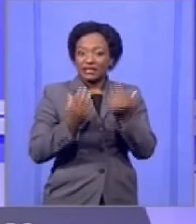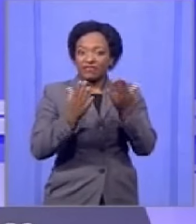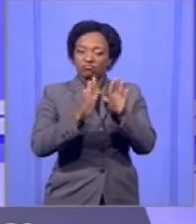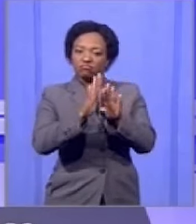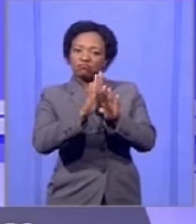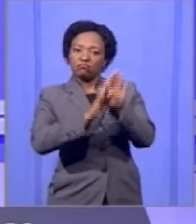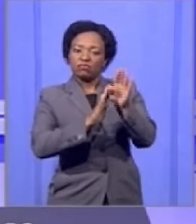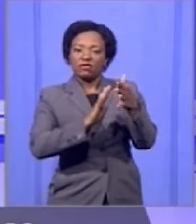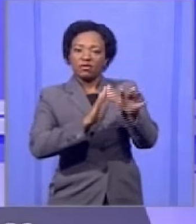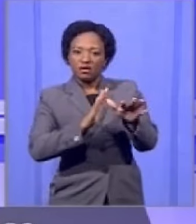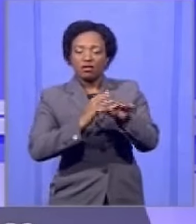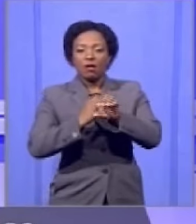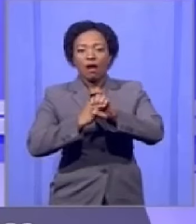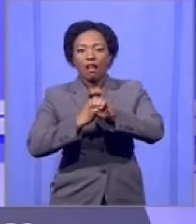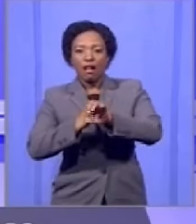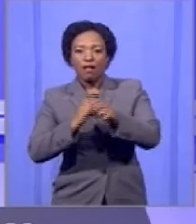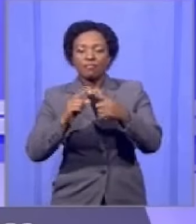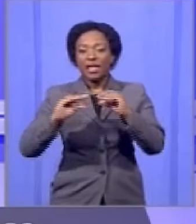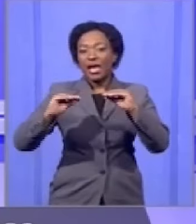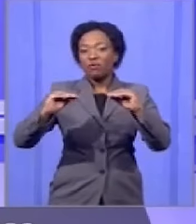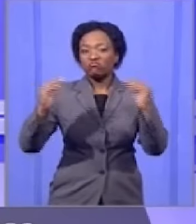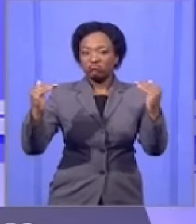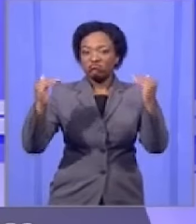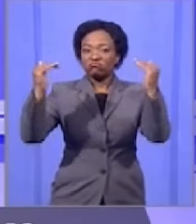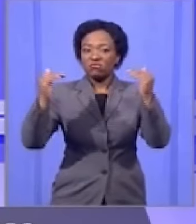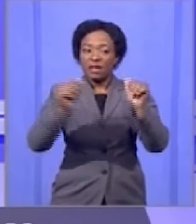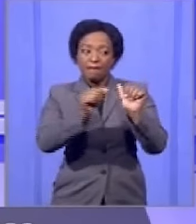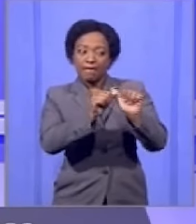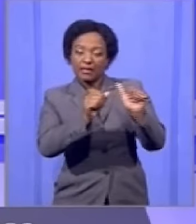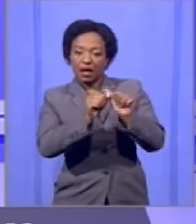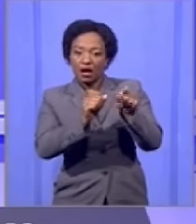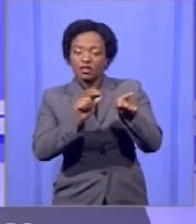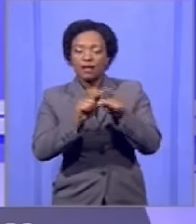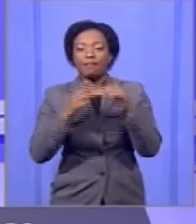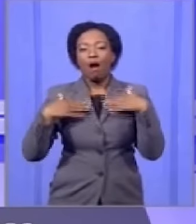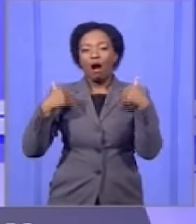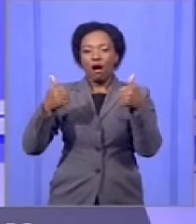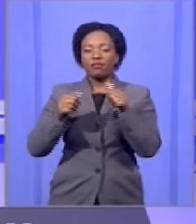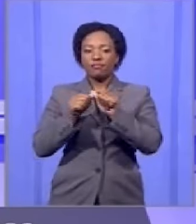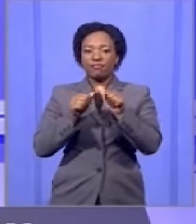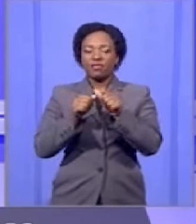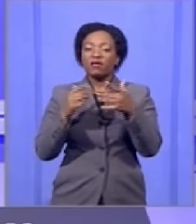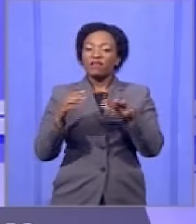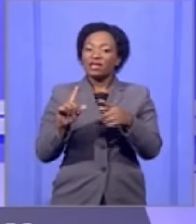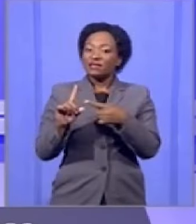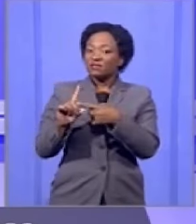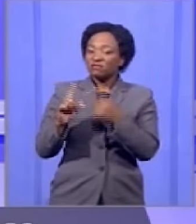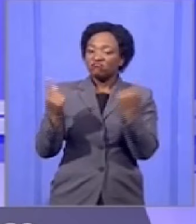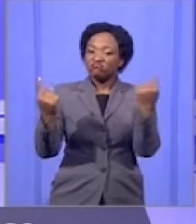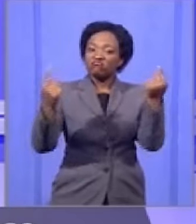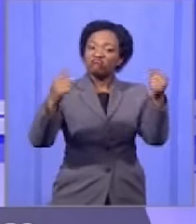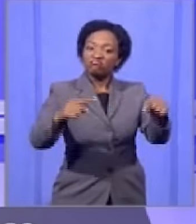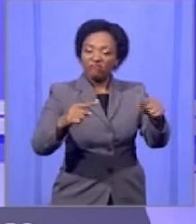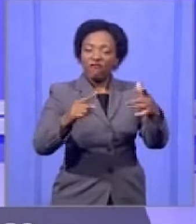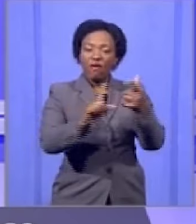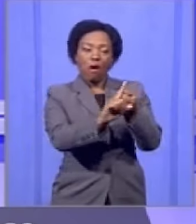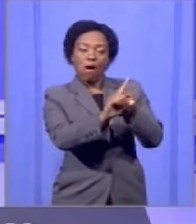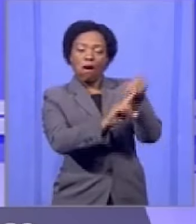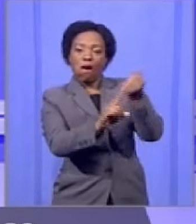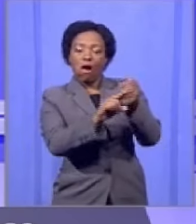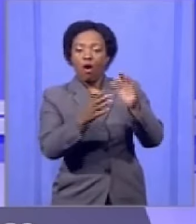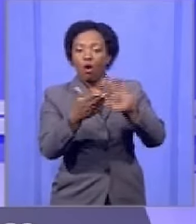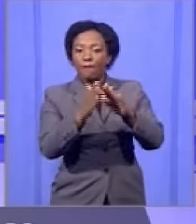tlhabololo ya mafaratlhatlha, thuto e kgolwane le phepo kwa dikolong. O buile seno mo letsholong la gagwe la go ngoka batlhophi kwa kerekeng